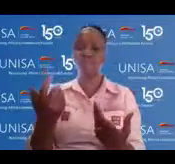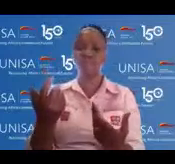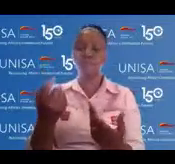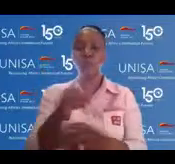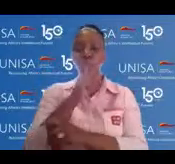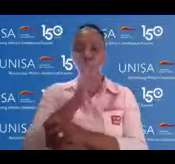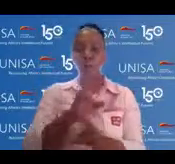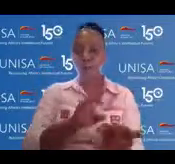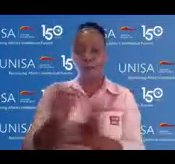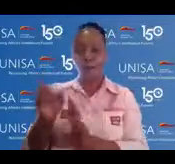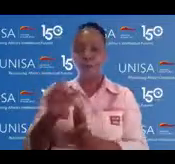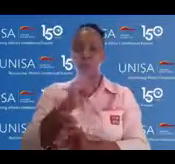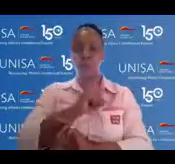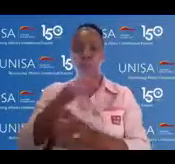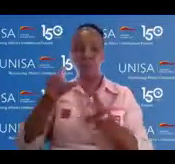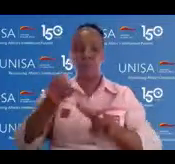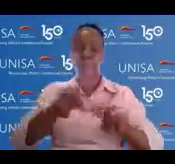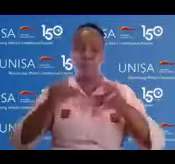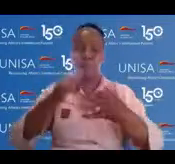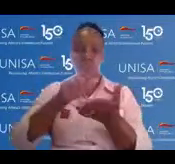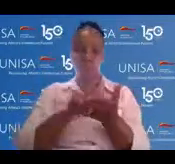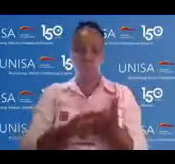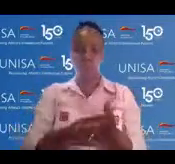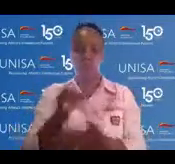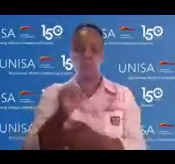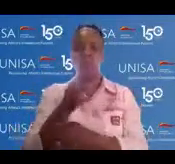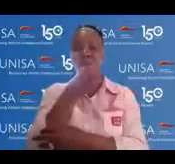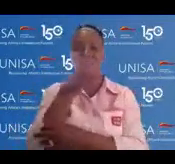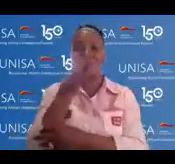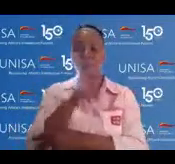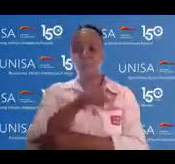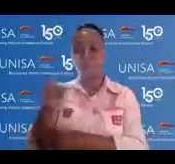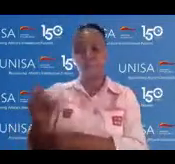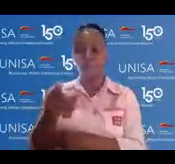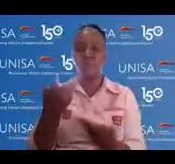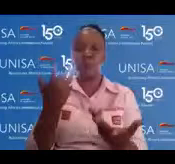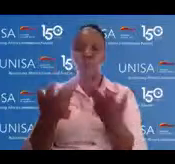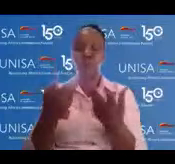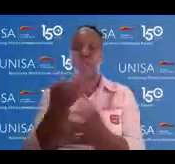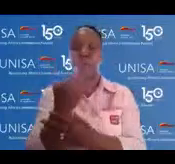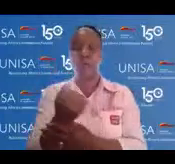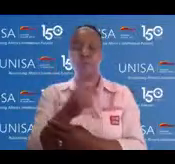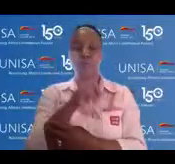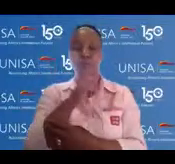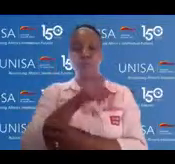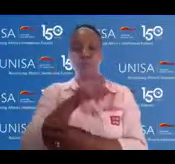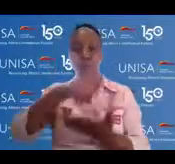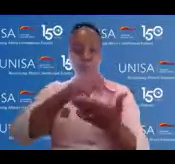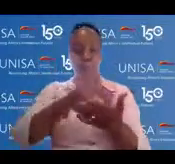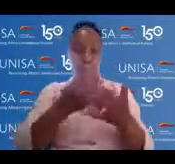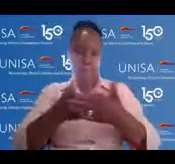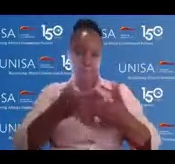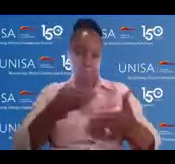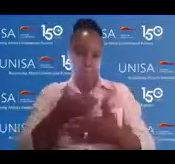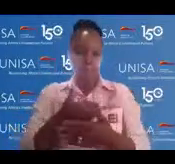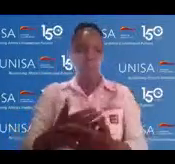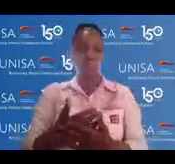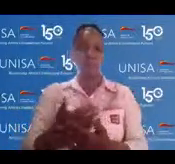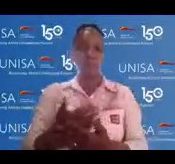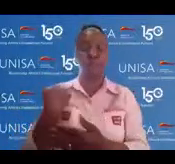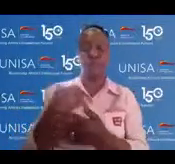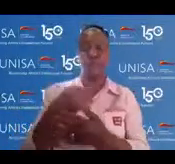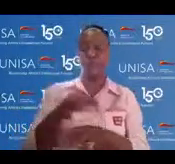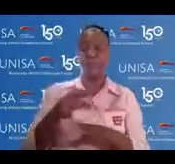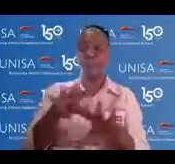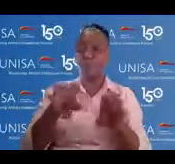app. Then I just want to say, for those of you who have used the app before in previous exams, of course, it's